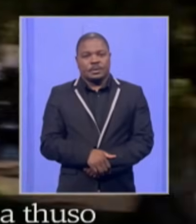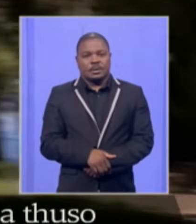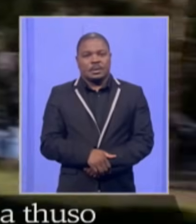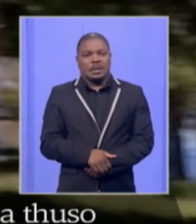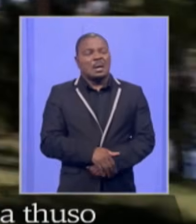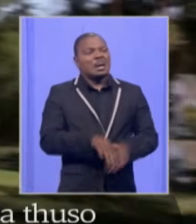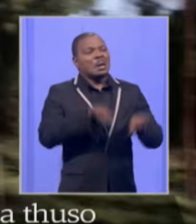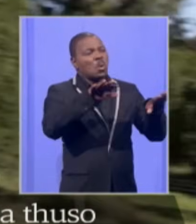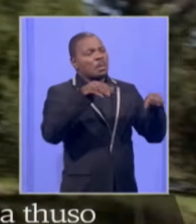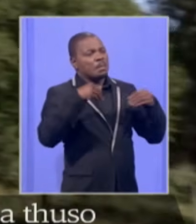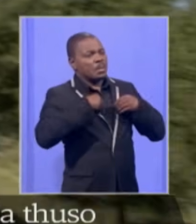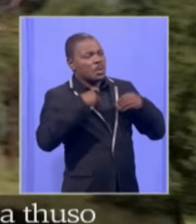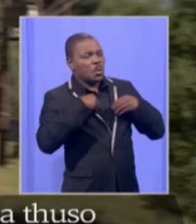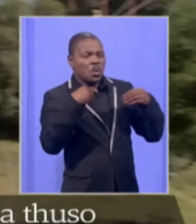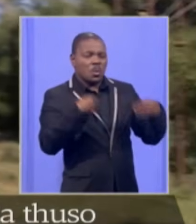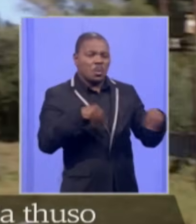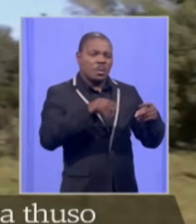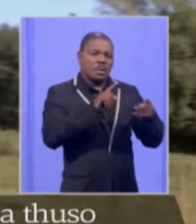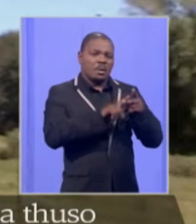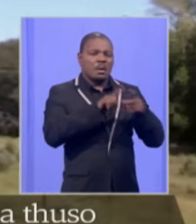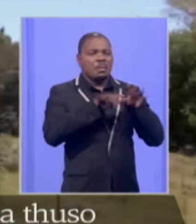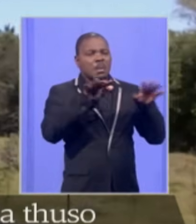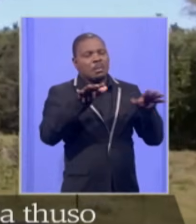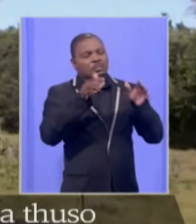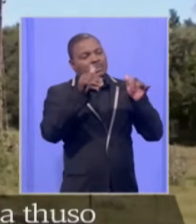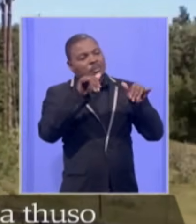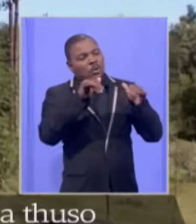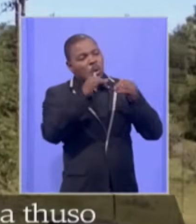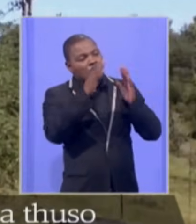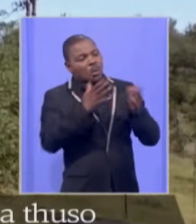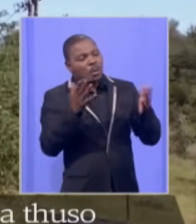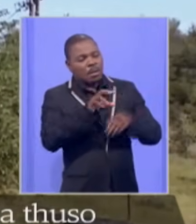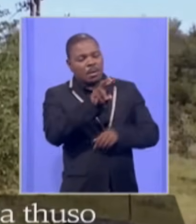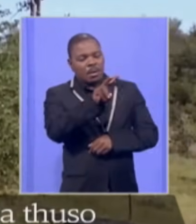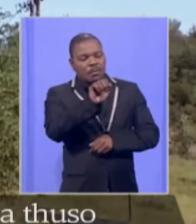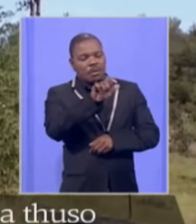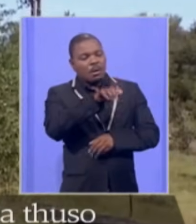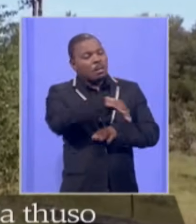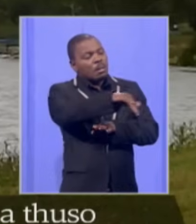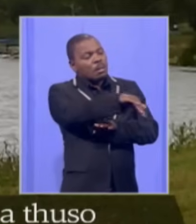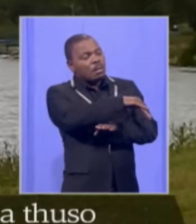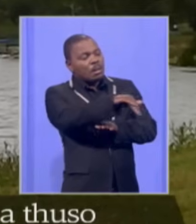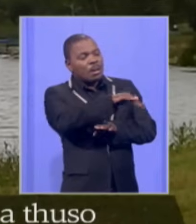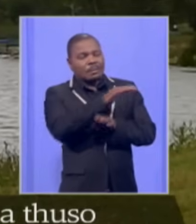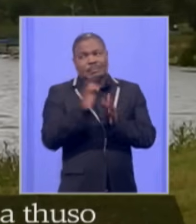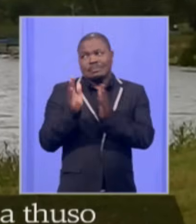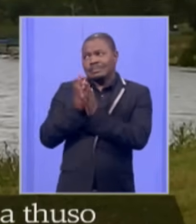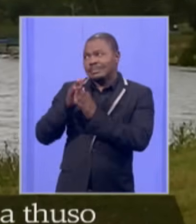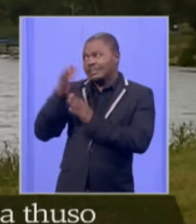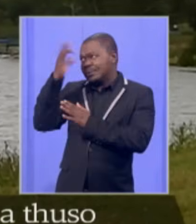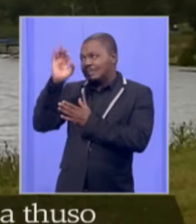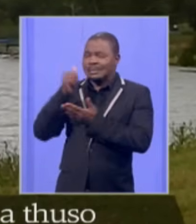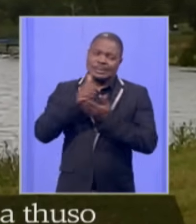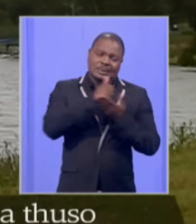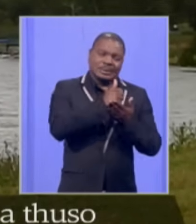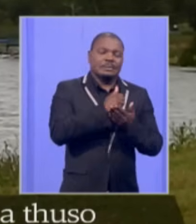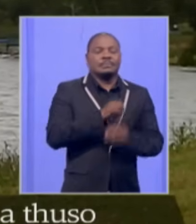Beng ba dikgwebo le baagi ba ba nnang kwa dintshing tsa noka ya Vaal ba ikwela go puso go ba thusa.